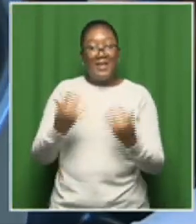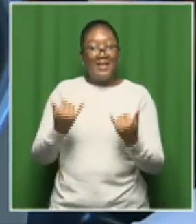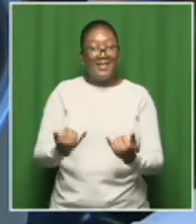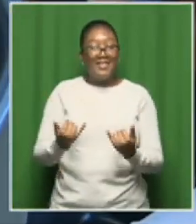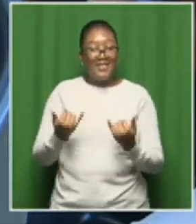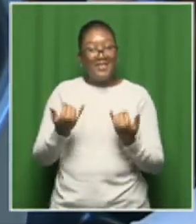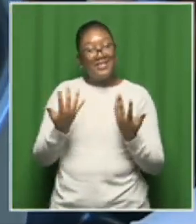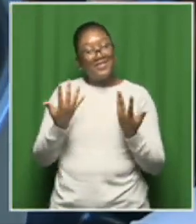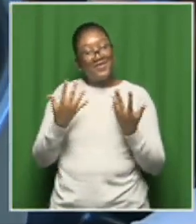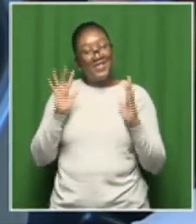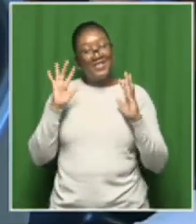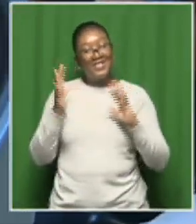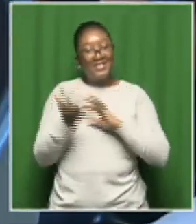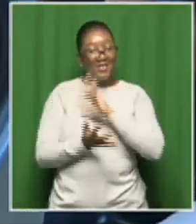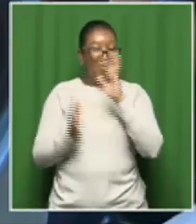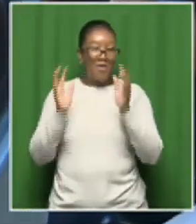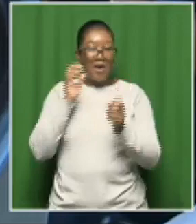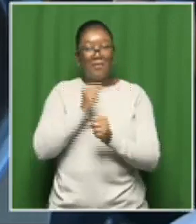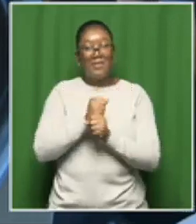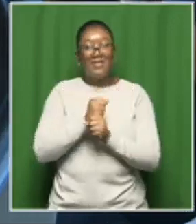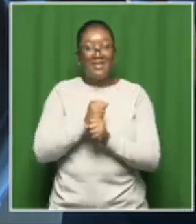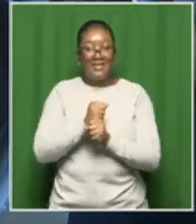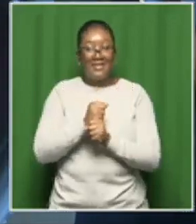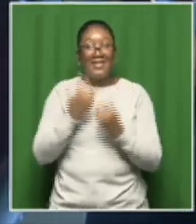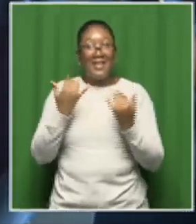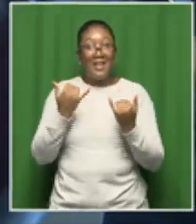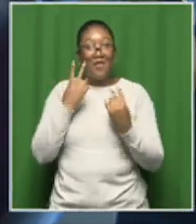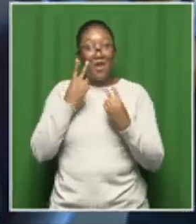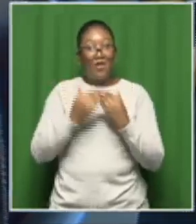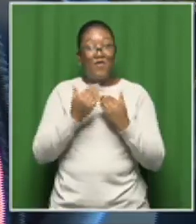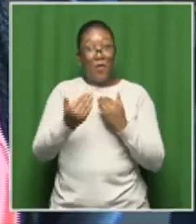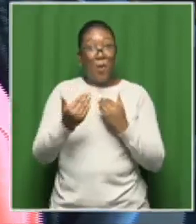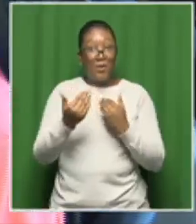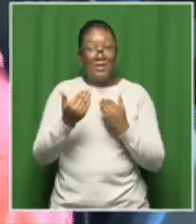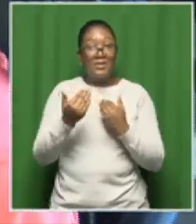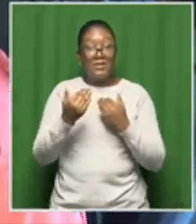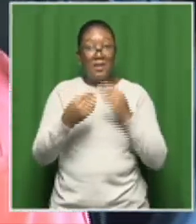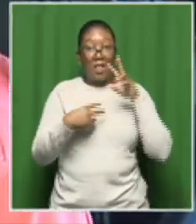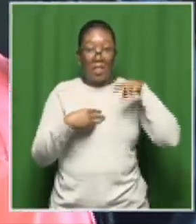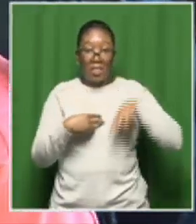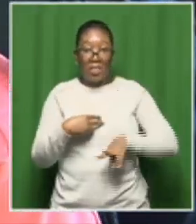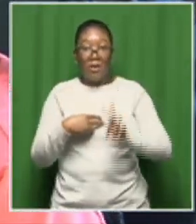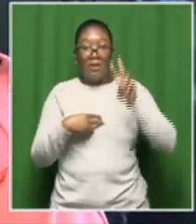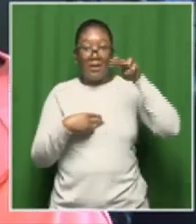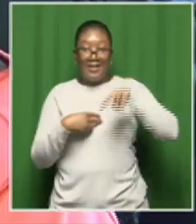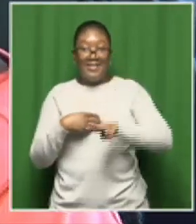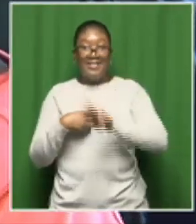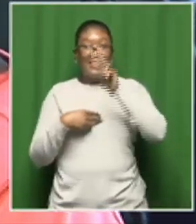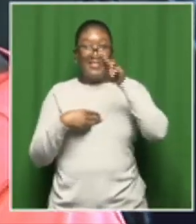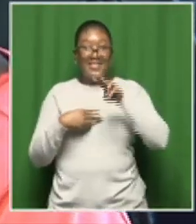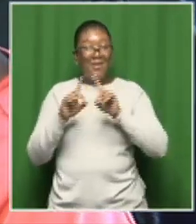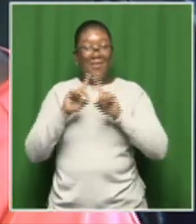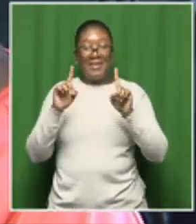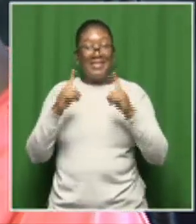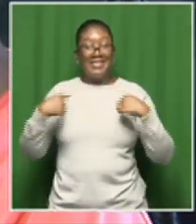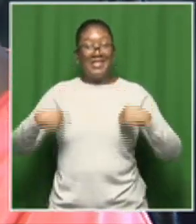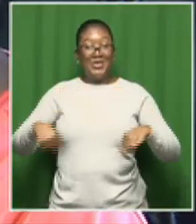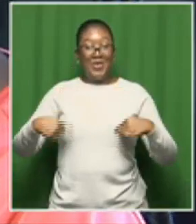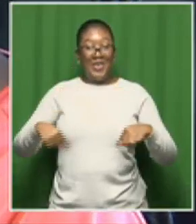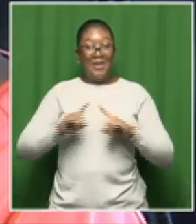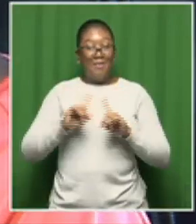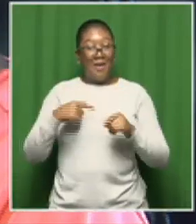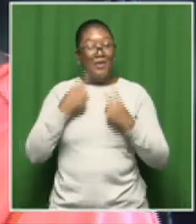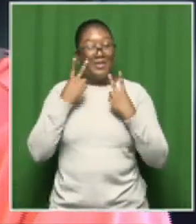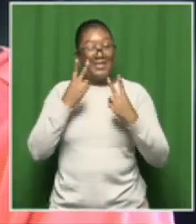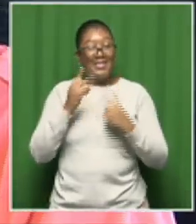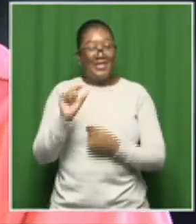basically is how we wrap it up. Mark, let me just quickly ask you, are you looking forward to going on the Anaconda? Not quite. We'll see how we get through